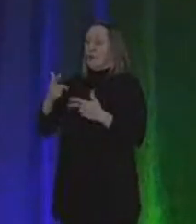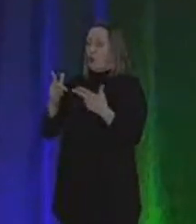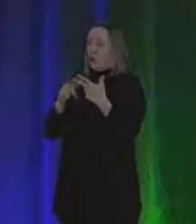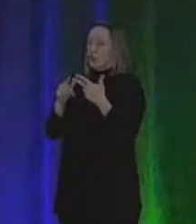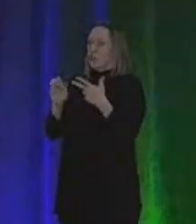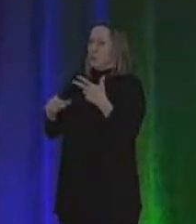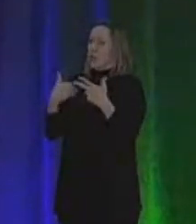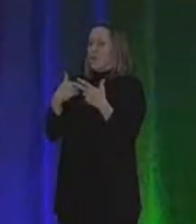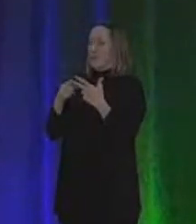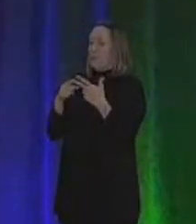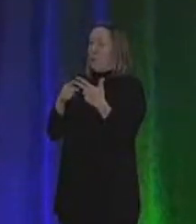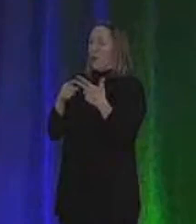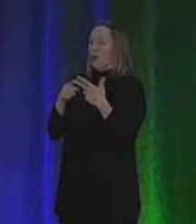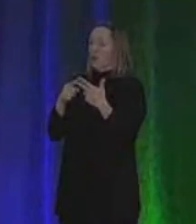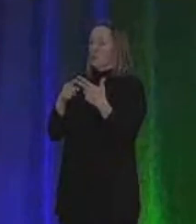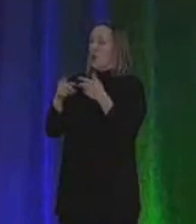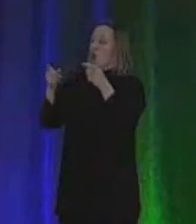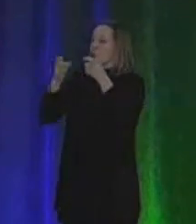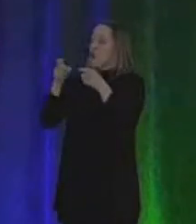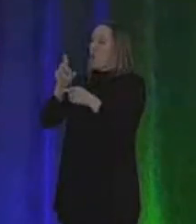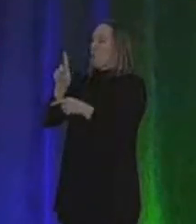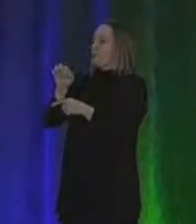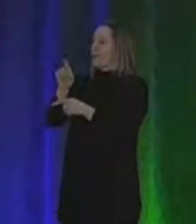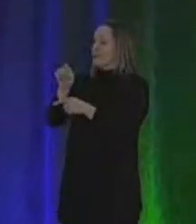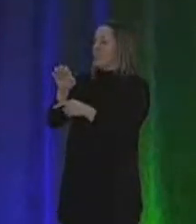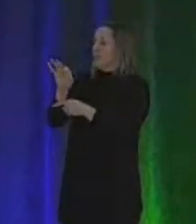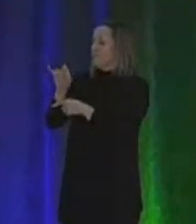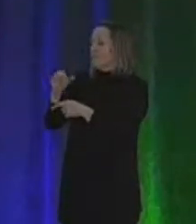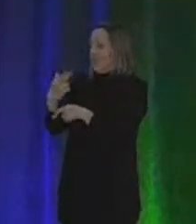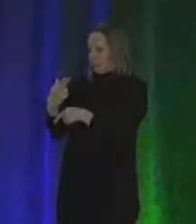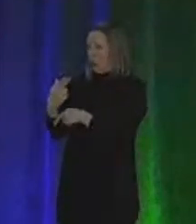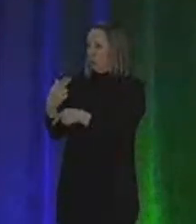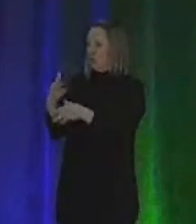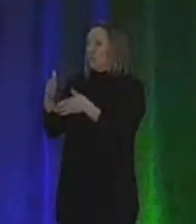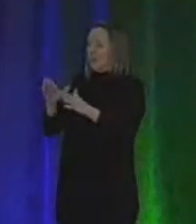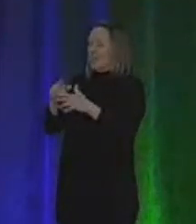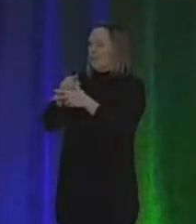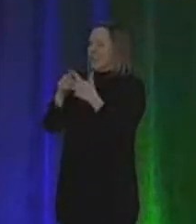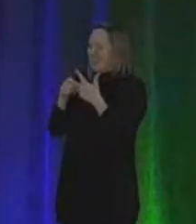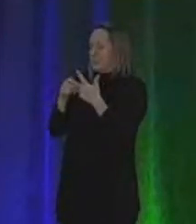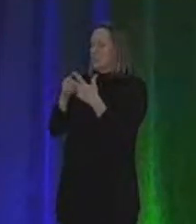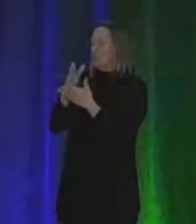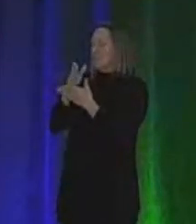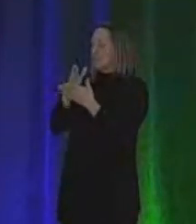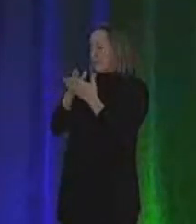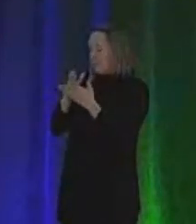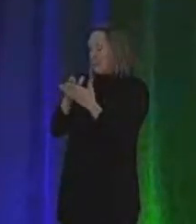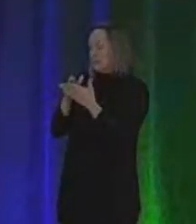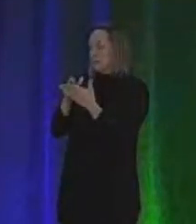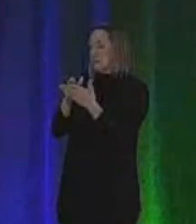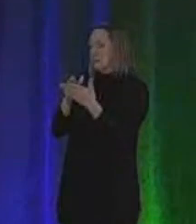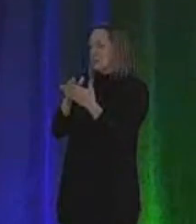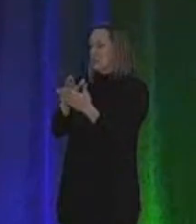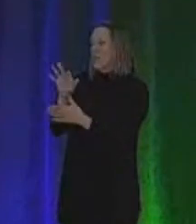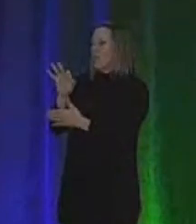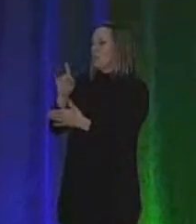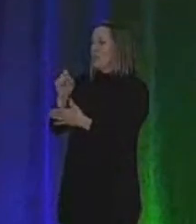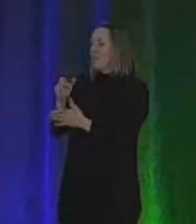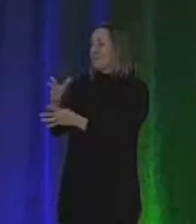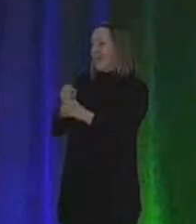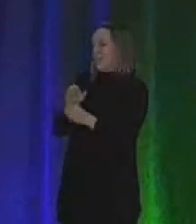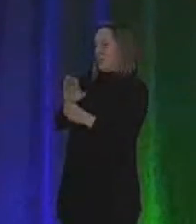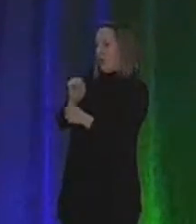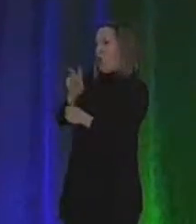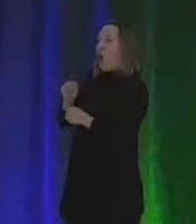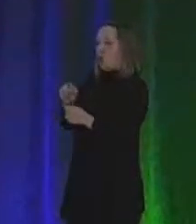can have more granular control over data fetching by allowing each of these route segments or each of these components to fetch their own data. So